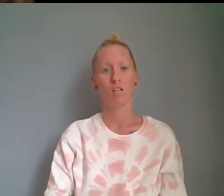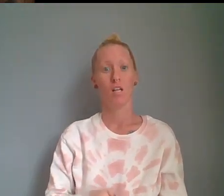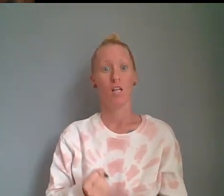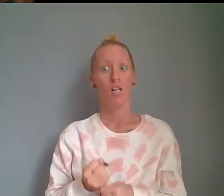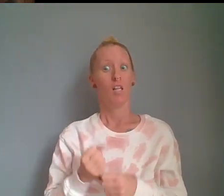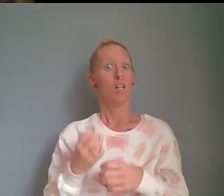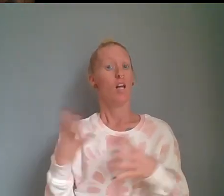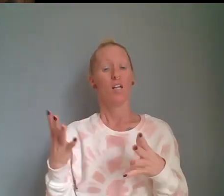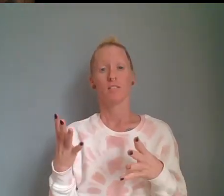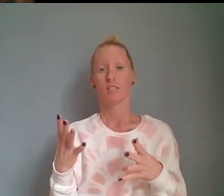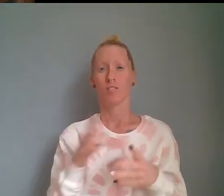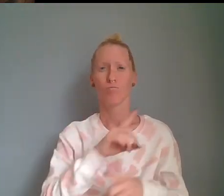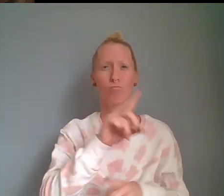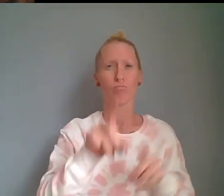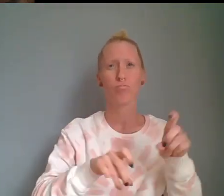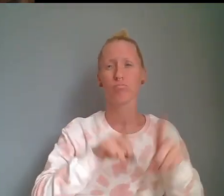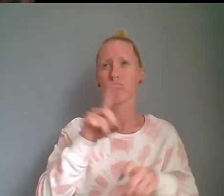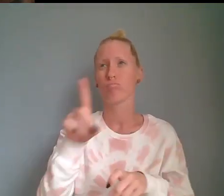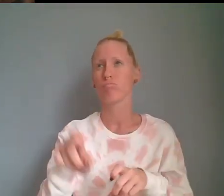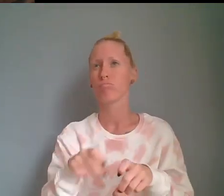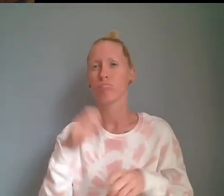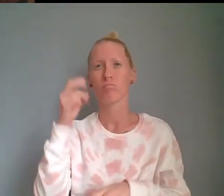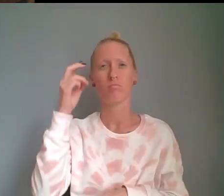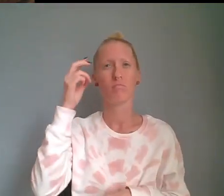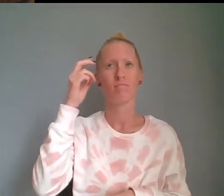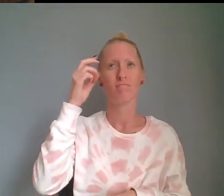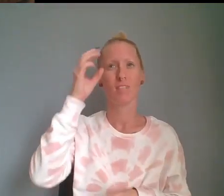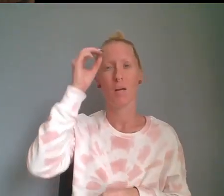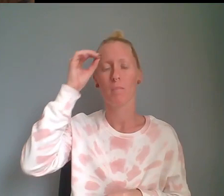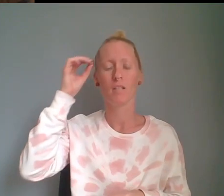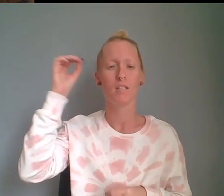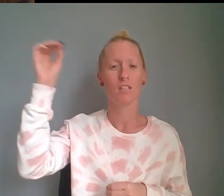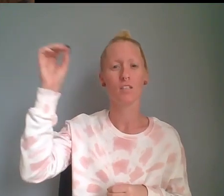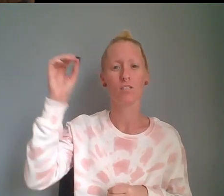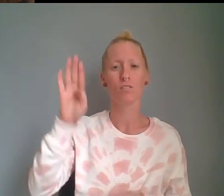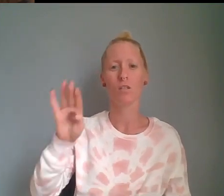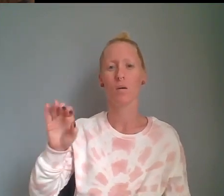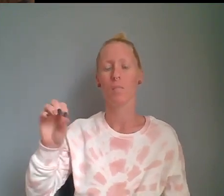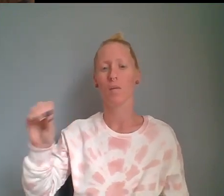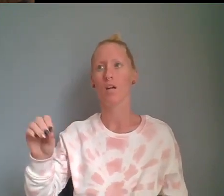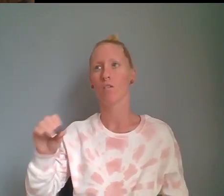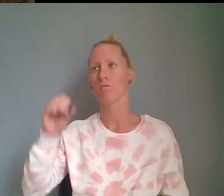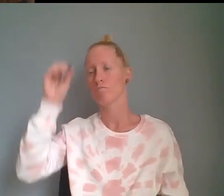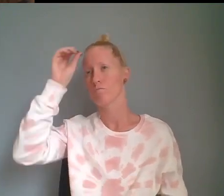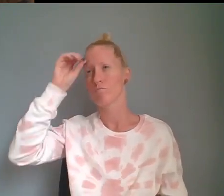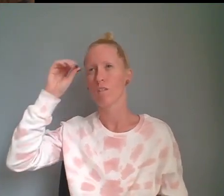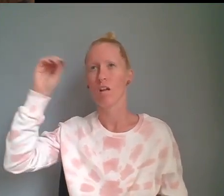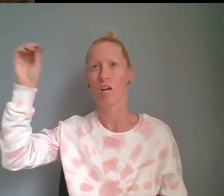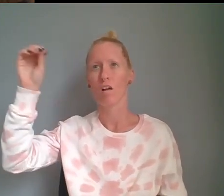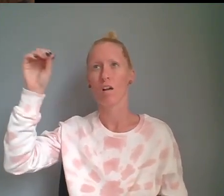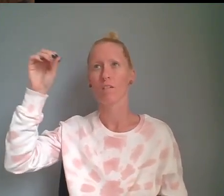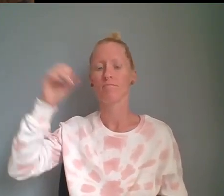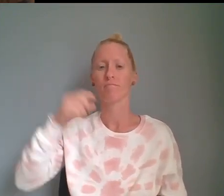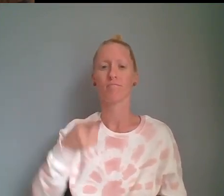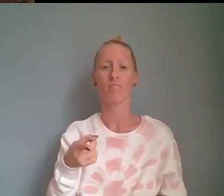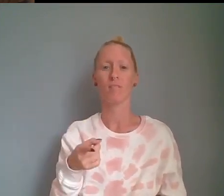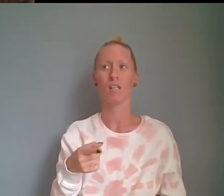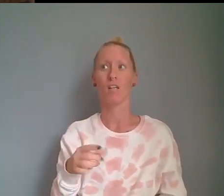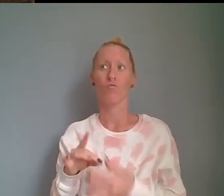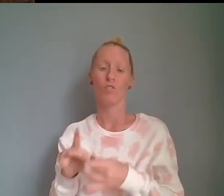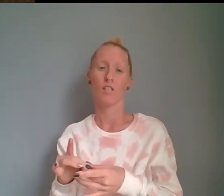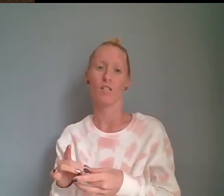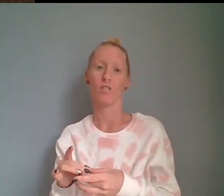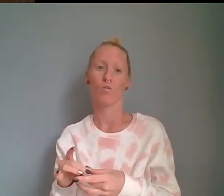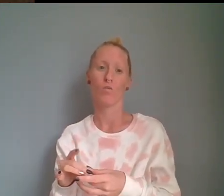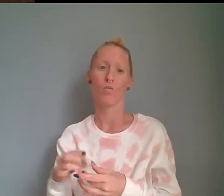hypotheses about this, why it's true. There are biological hypotheses that have to do with hormones. There are